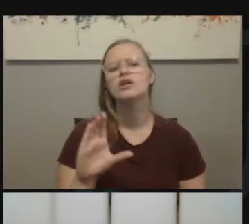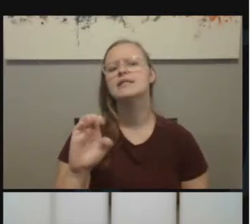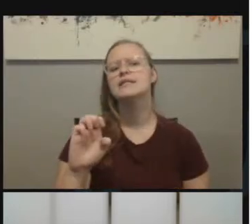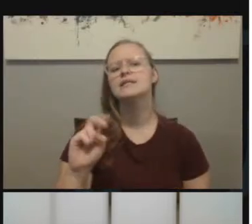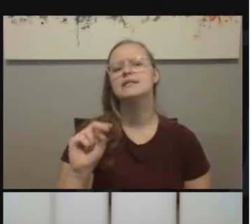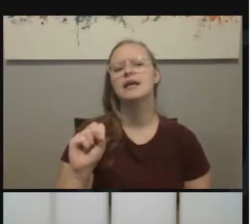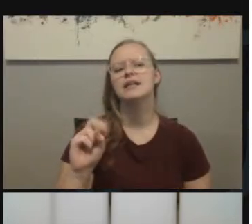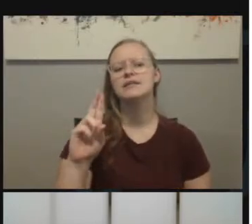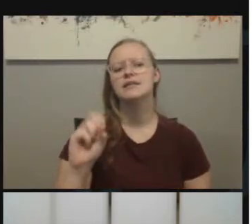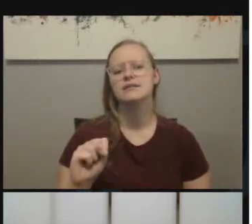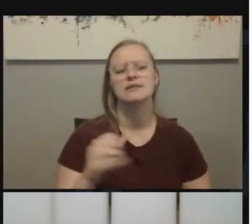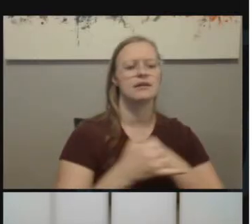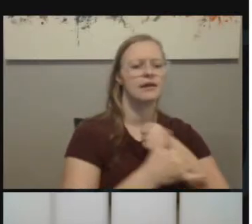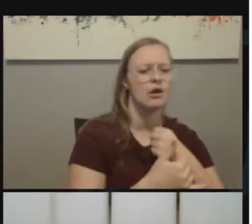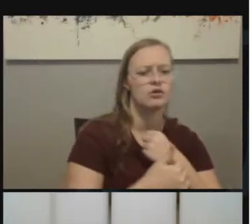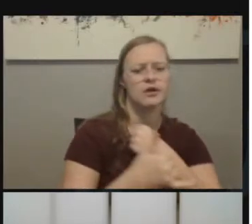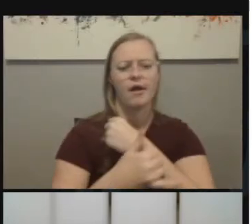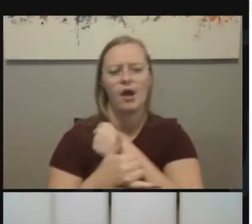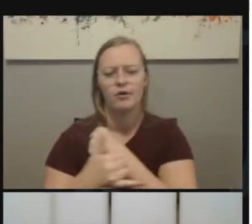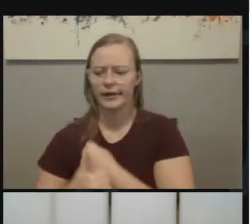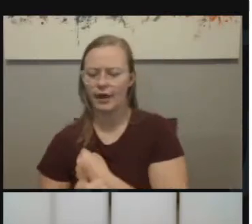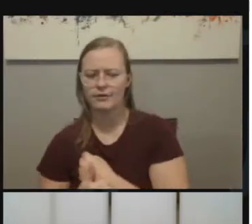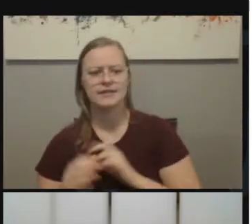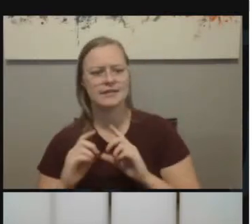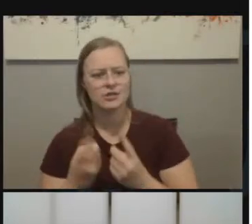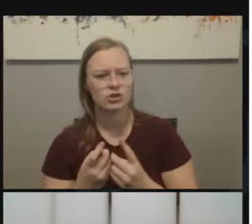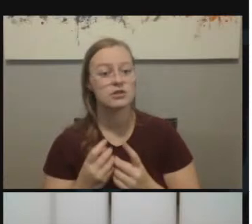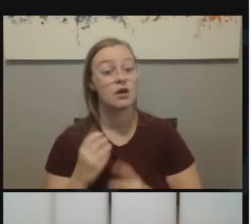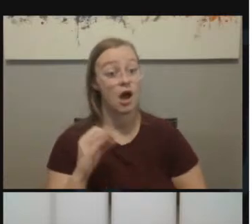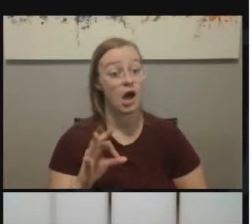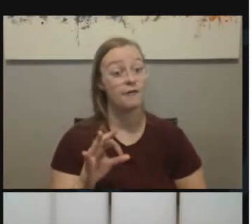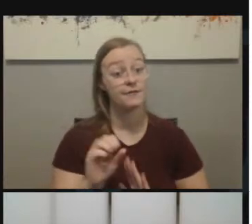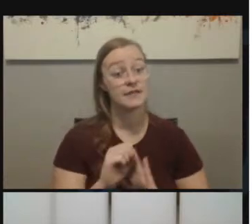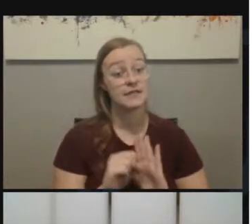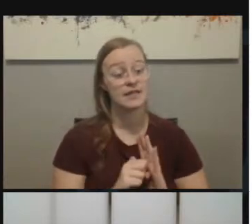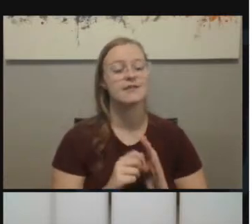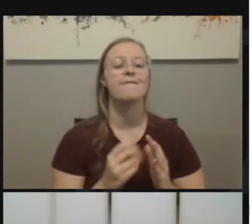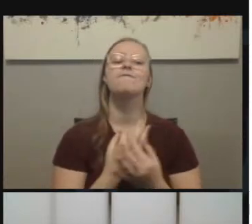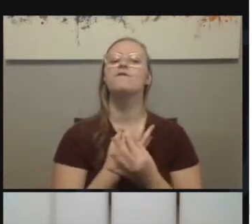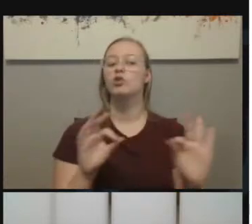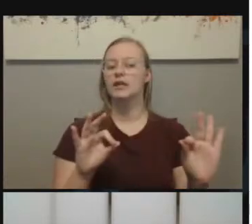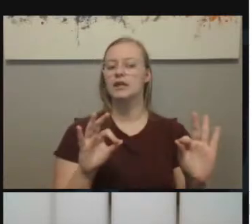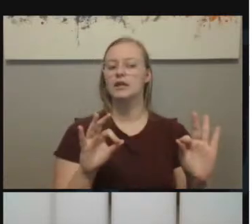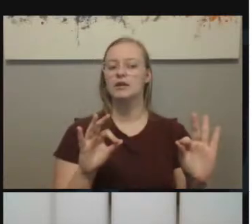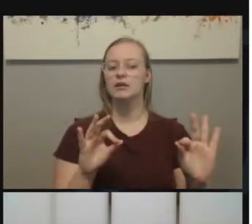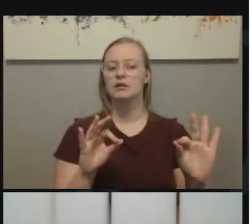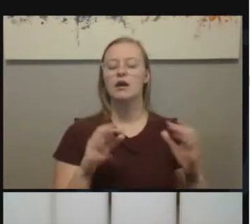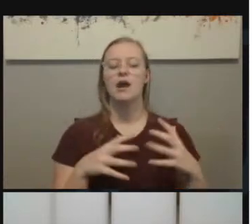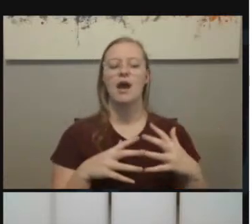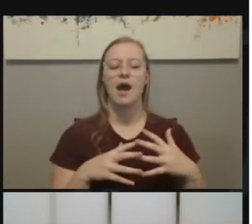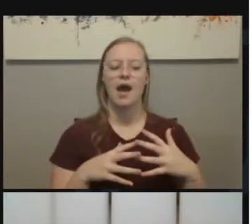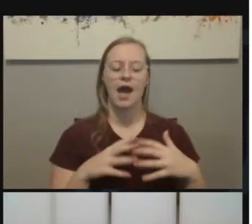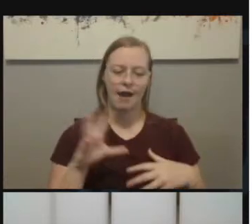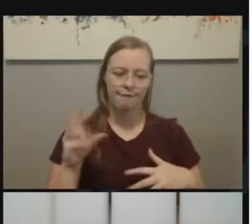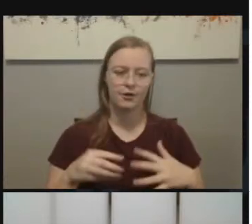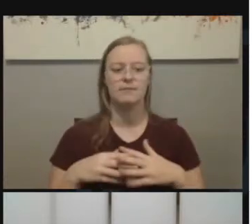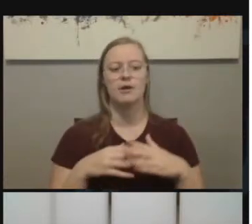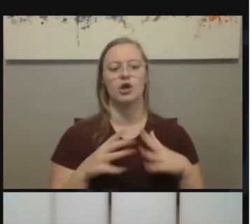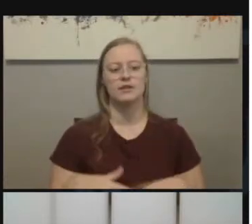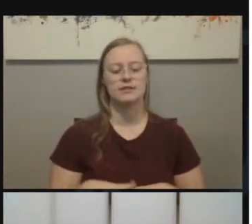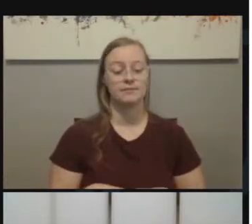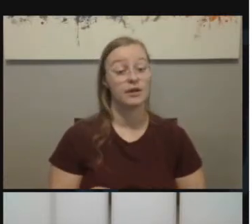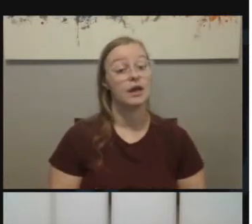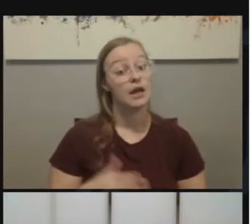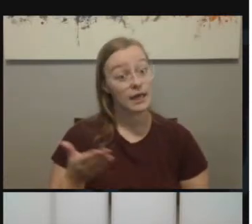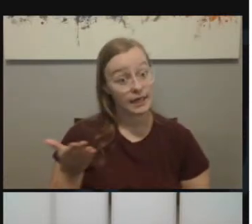county, district by district, of the state's free African Americans. And here,